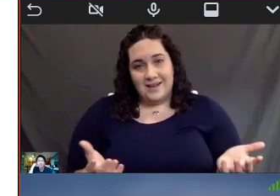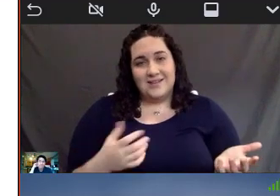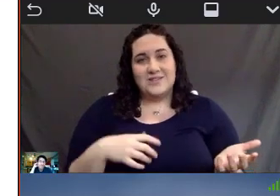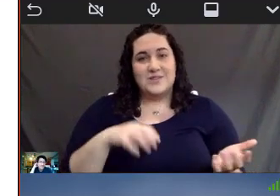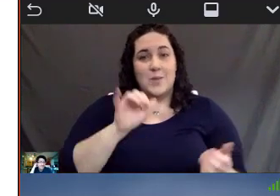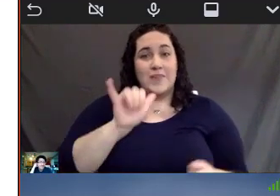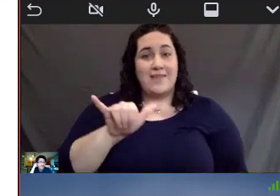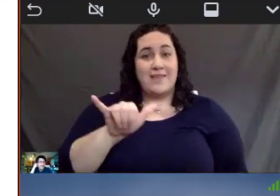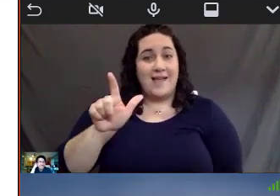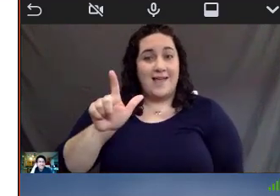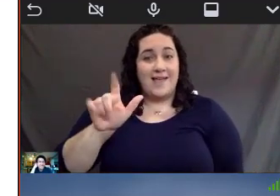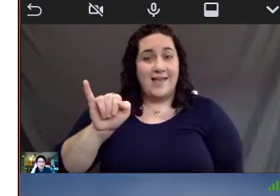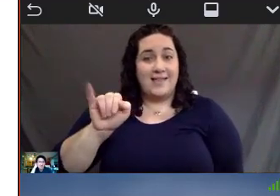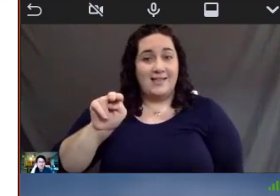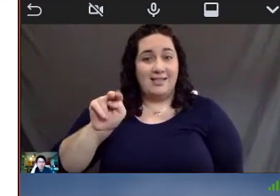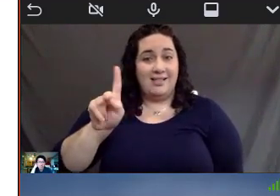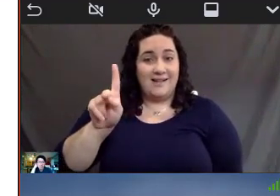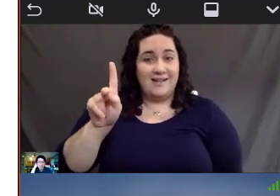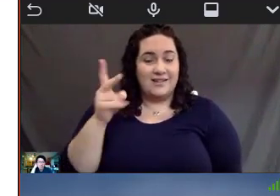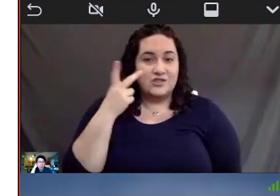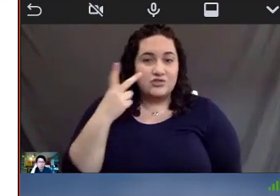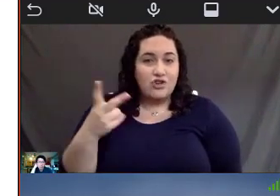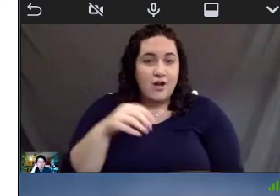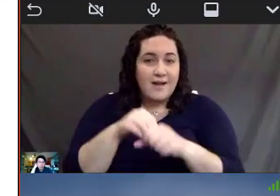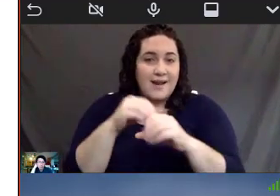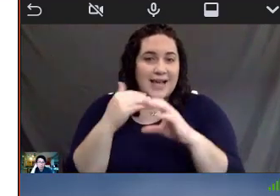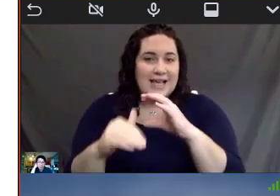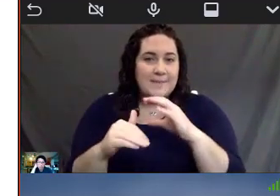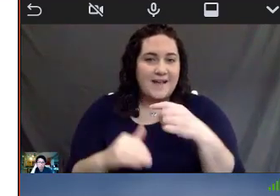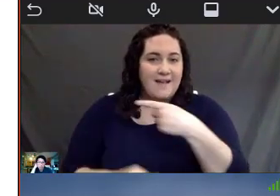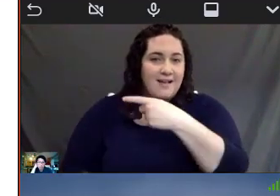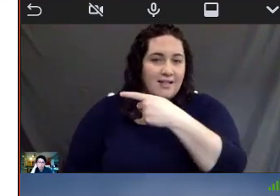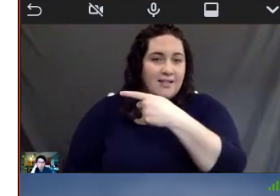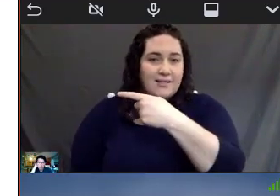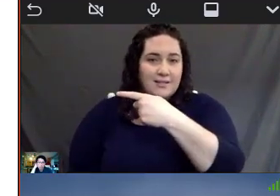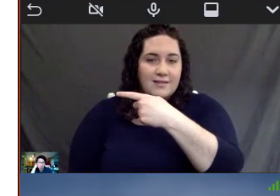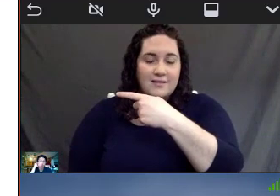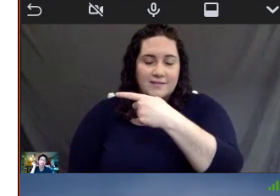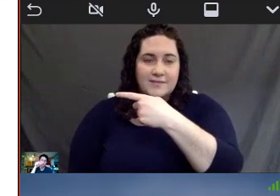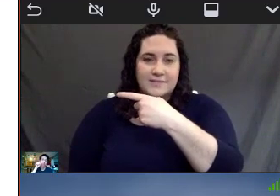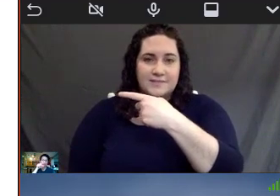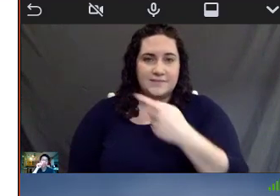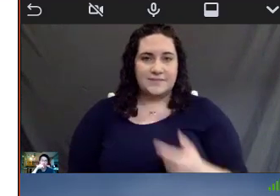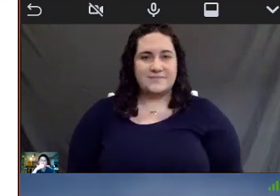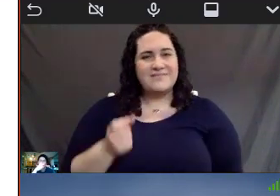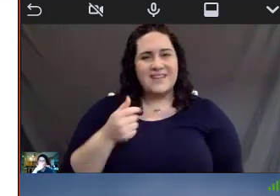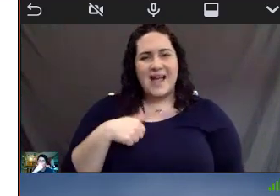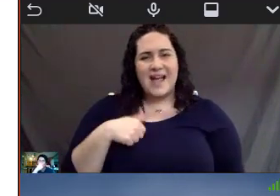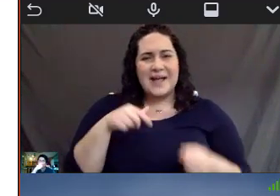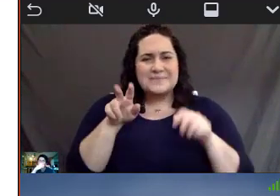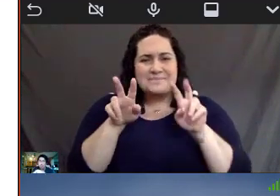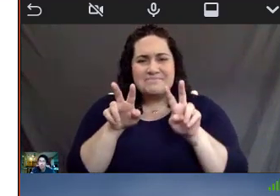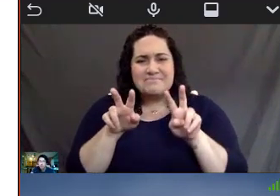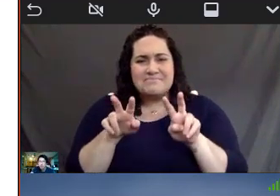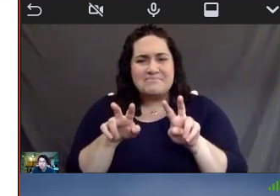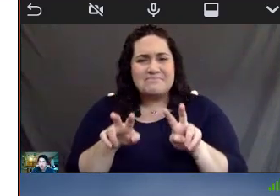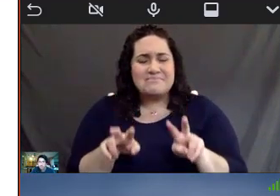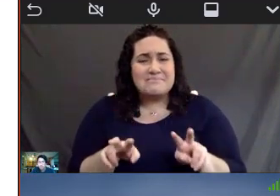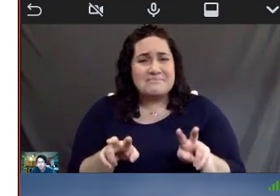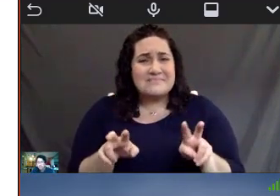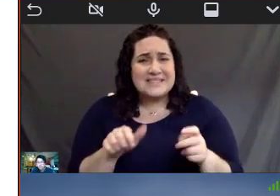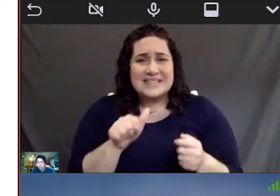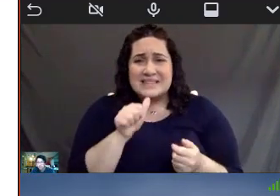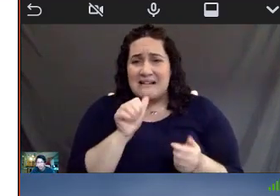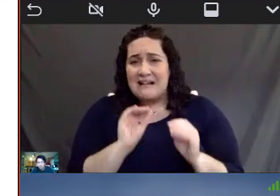was referenced in an email, but in the email that I got, it was not clear if this was a final policy or a policy that